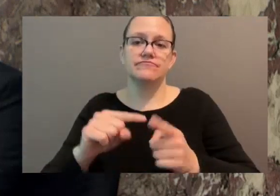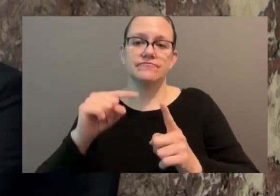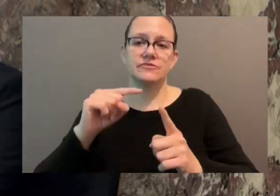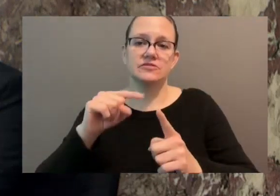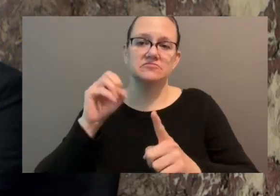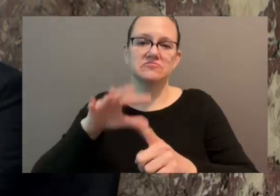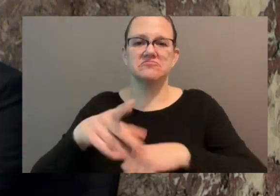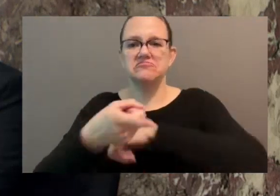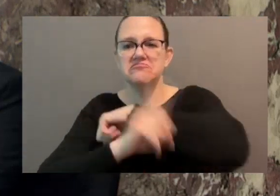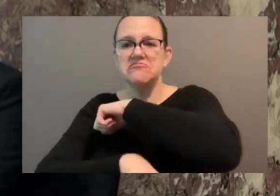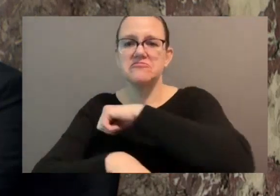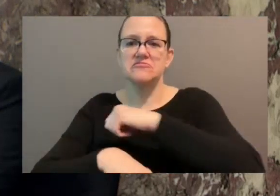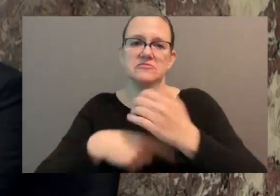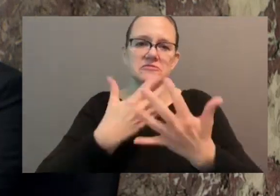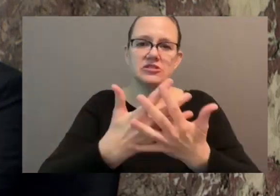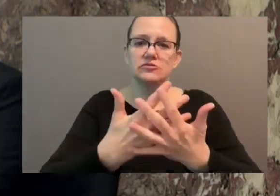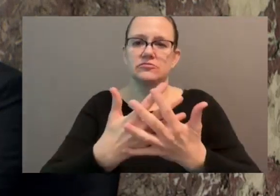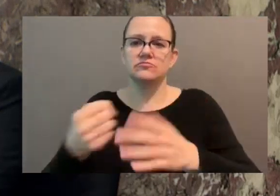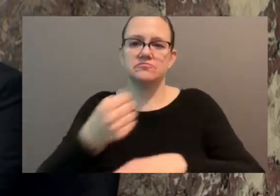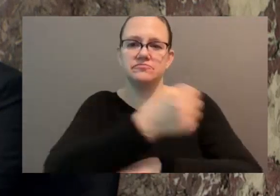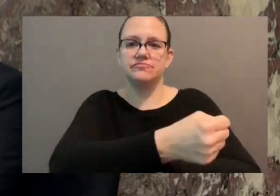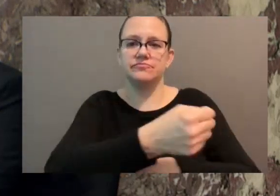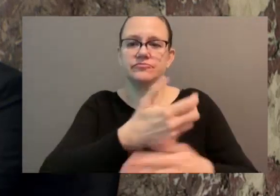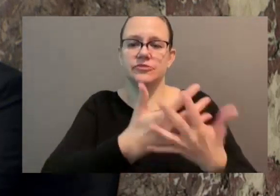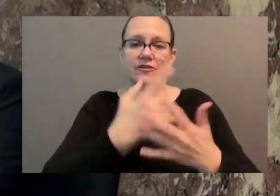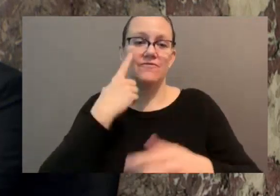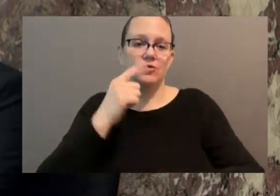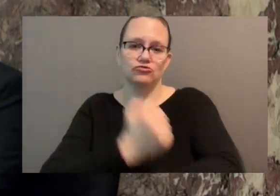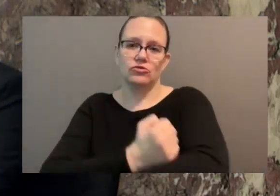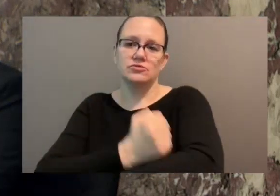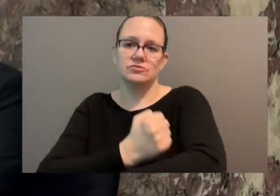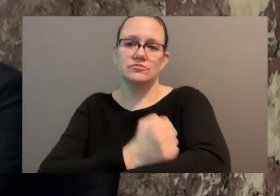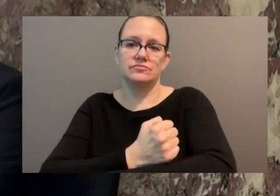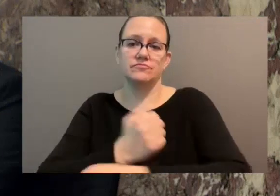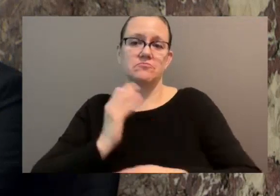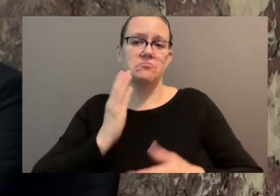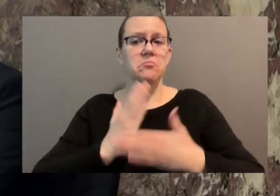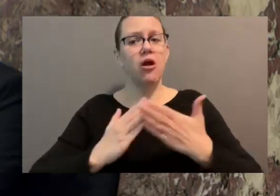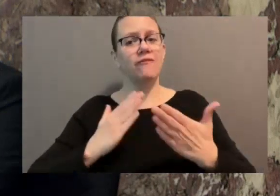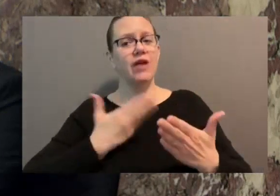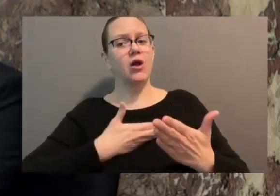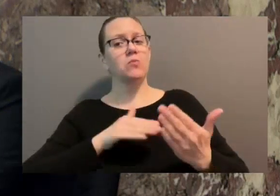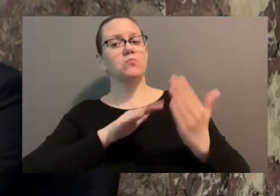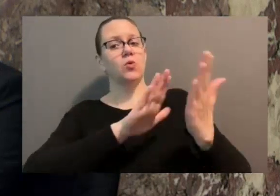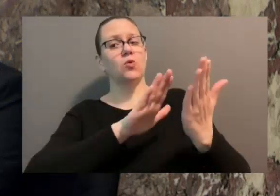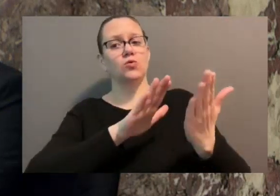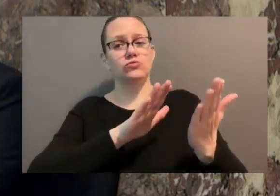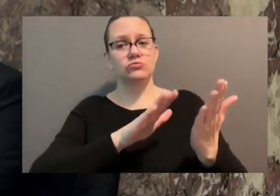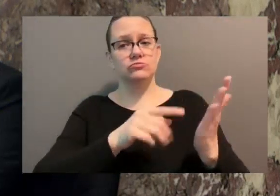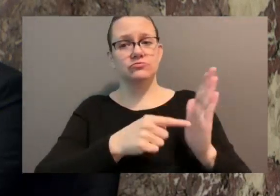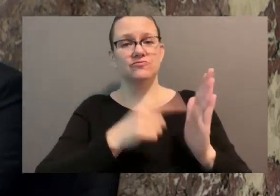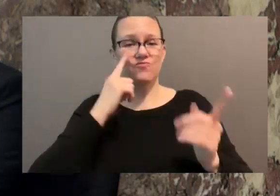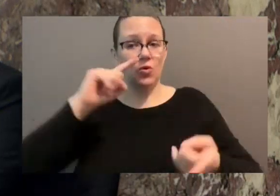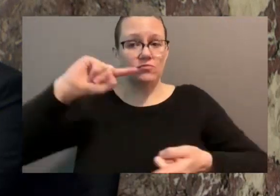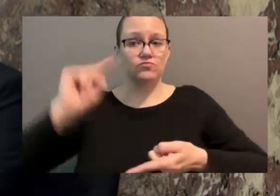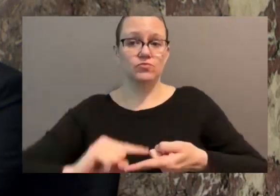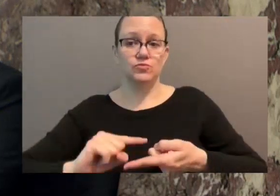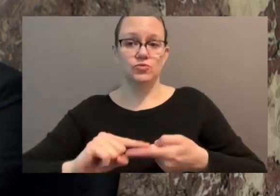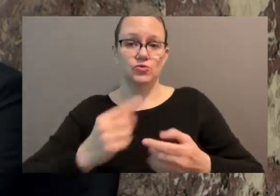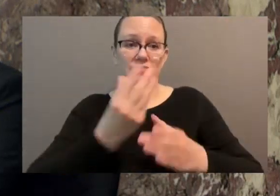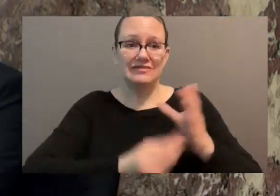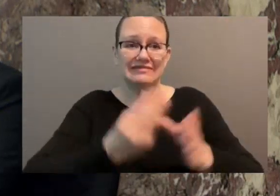a toxic drug emergency that has been, Honourable Speaker, had a profound effect on family members, on